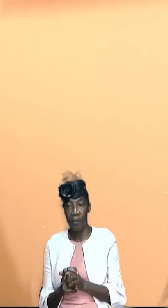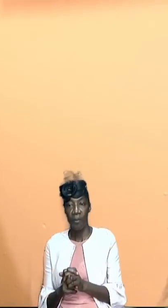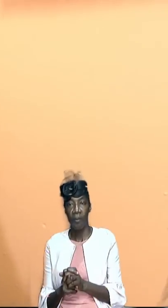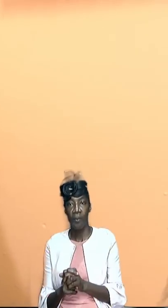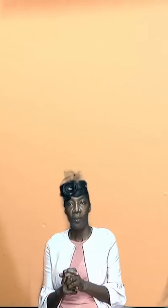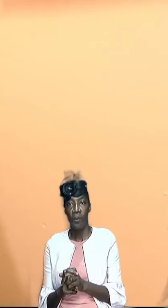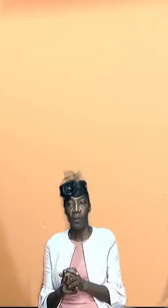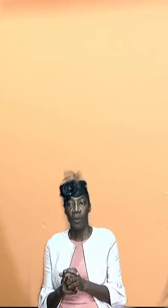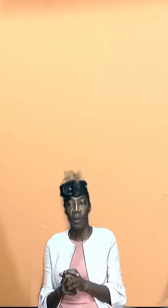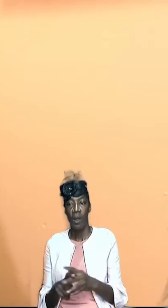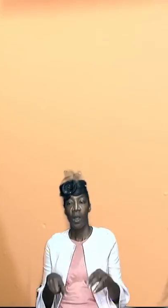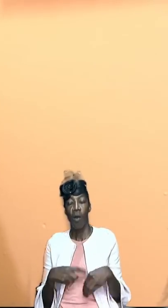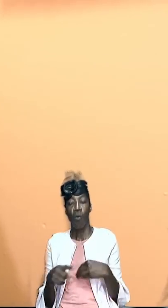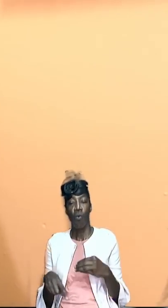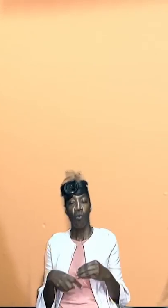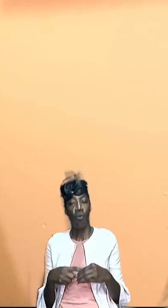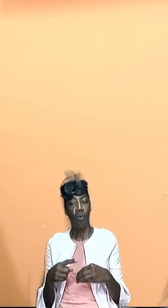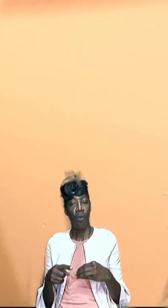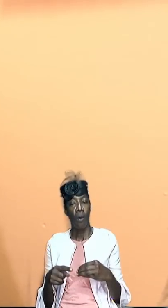went